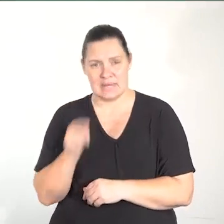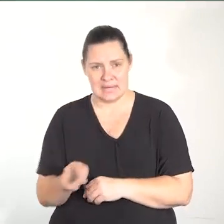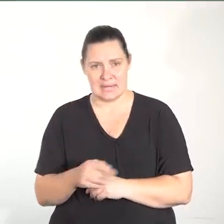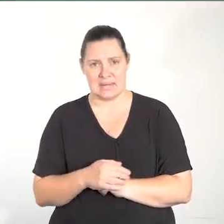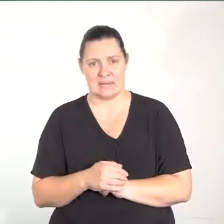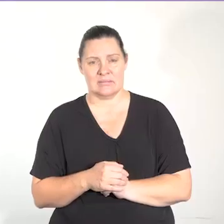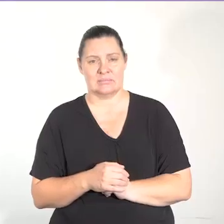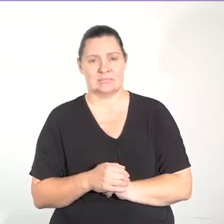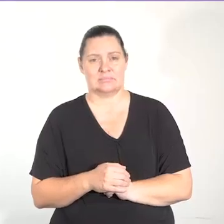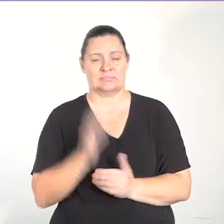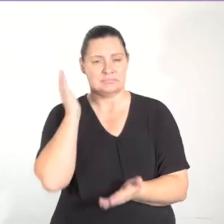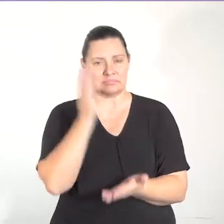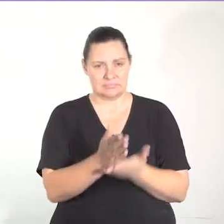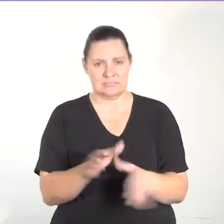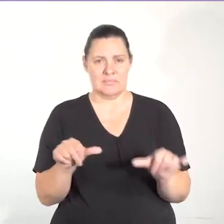they are